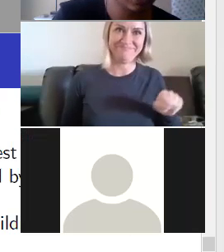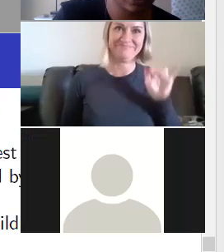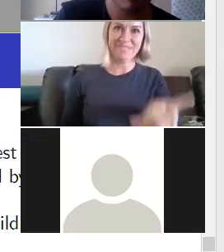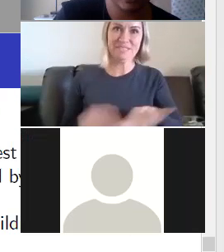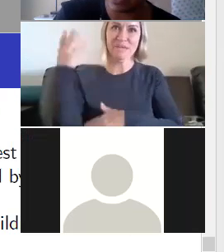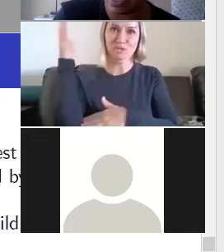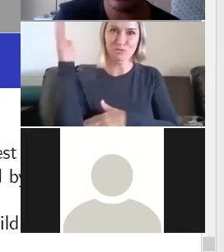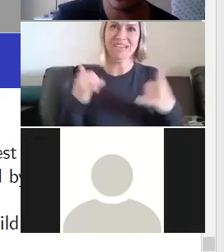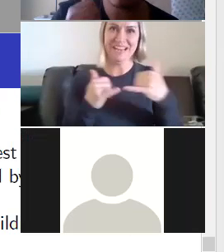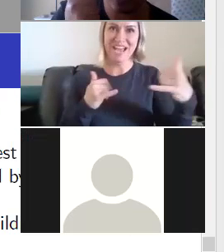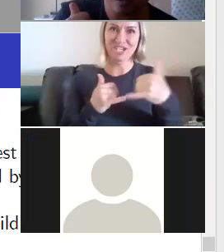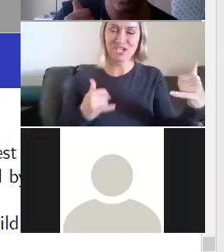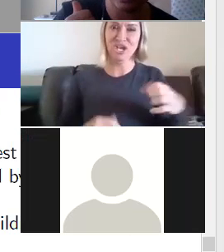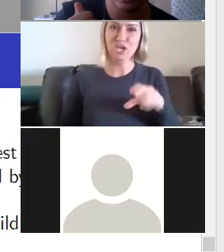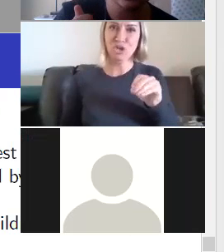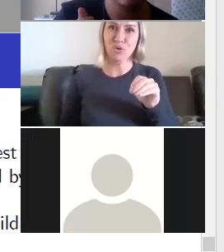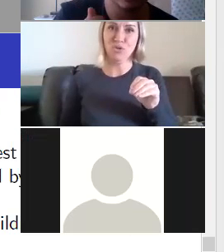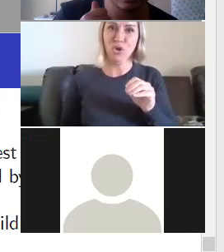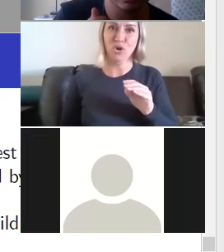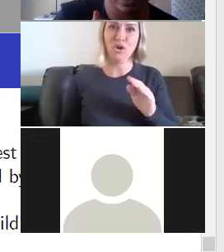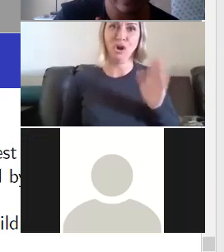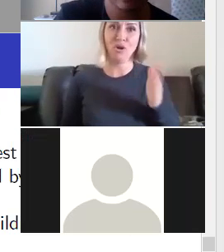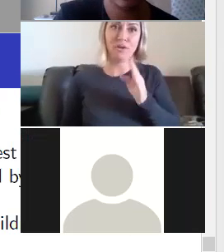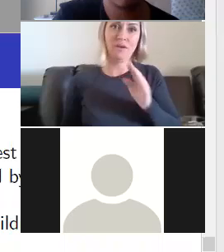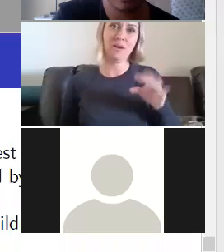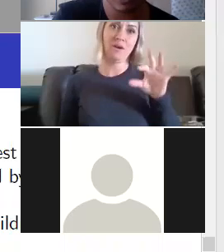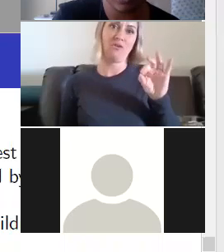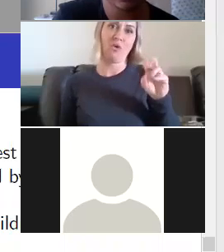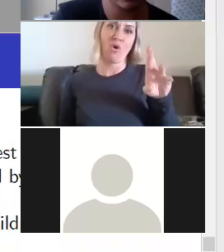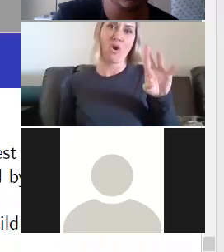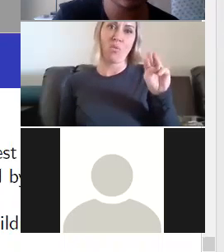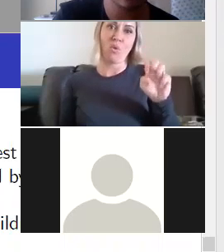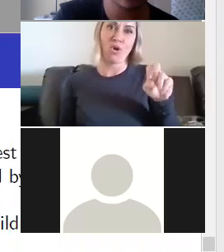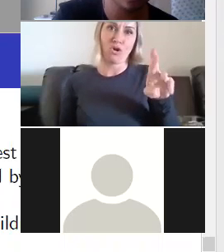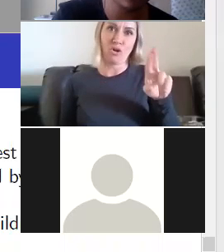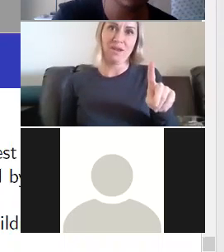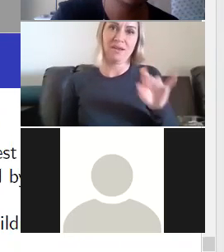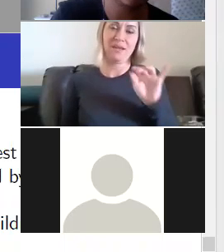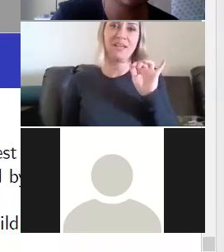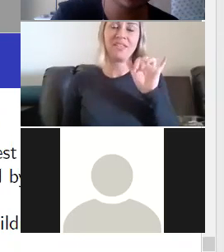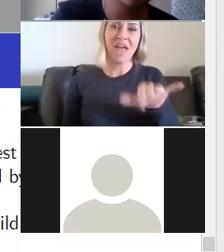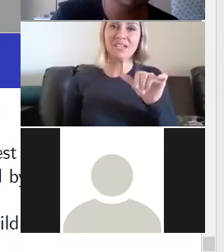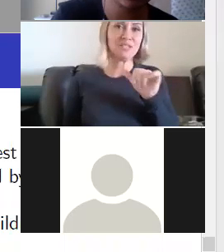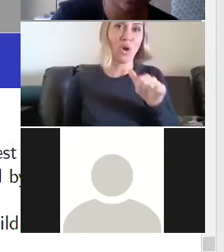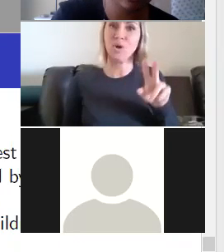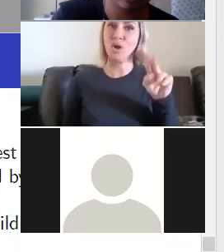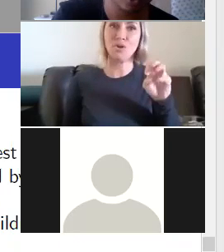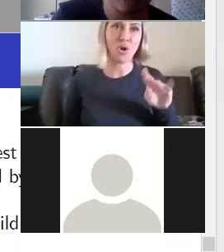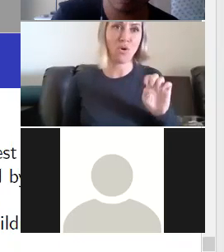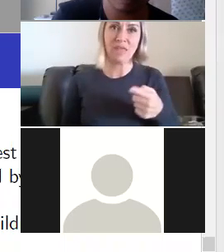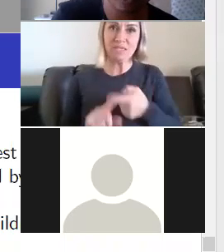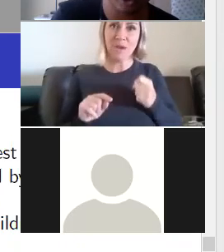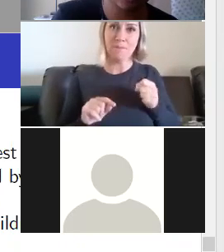edges. There are no forward edges in this graph because there is no node that goes from the